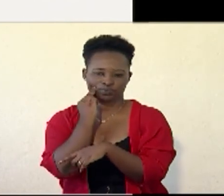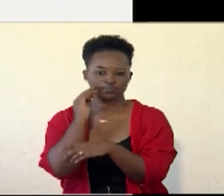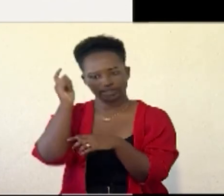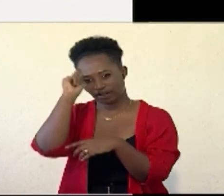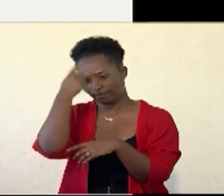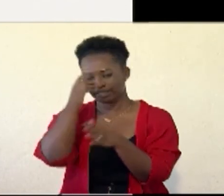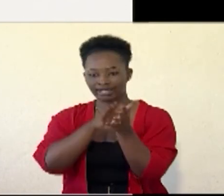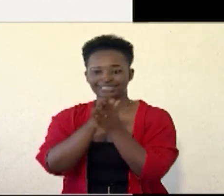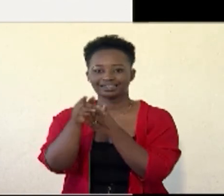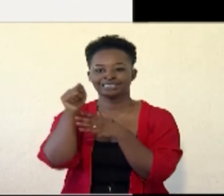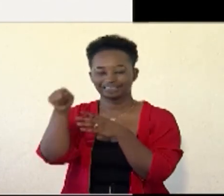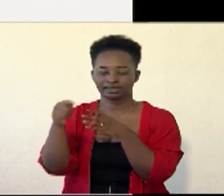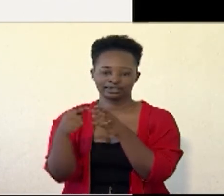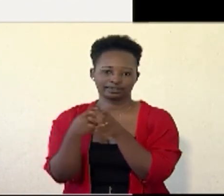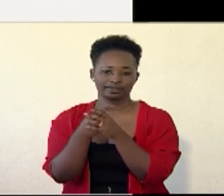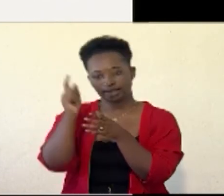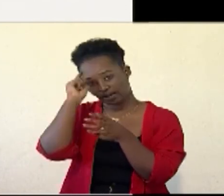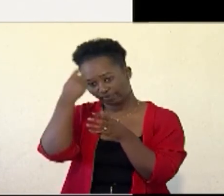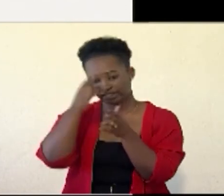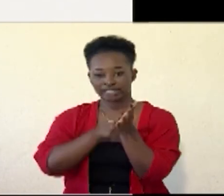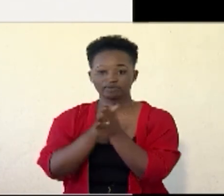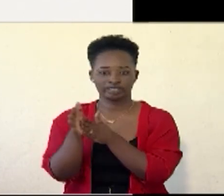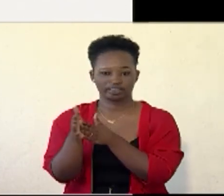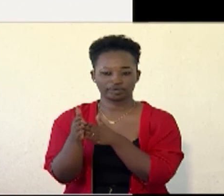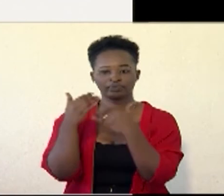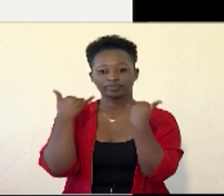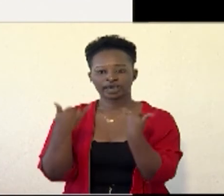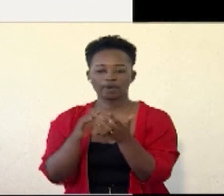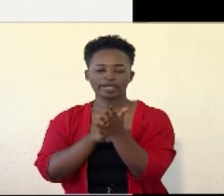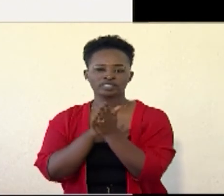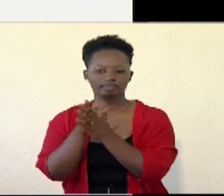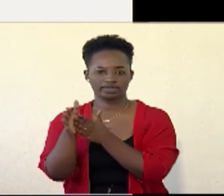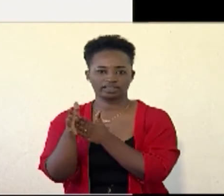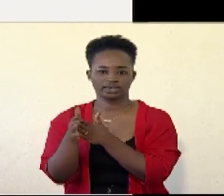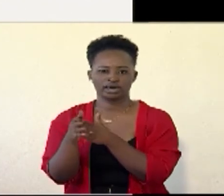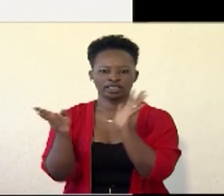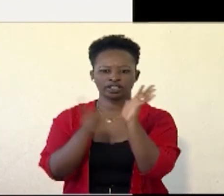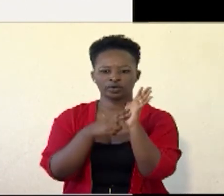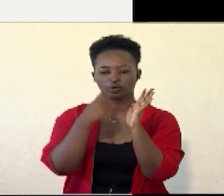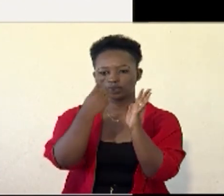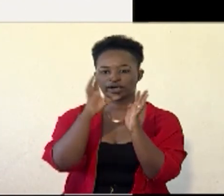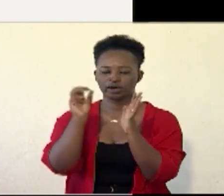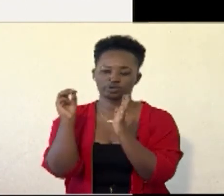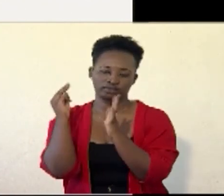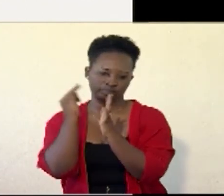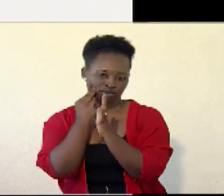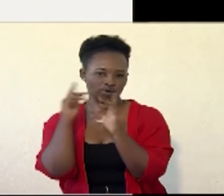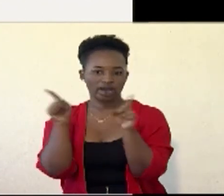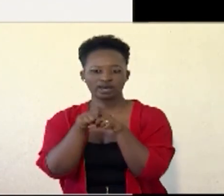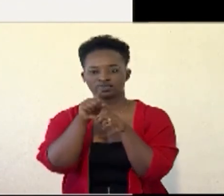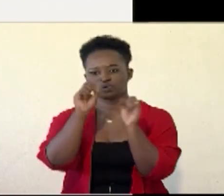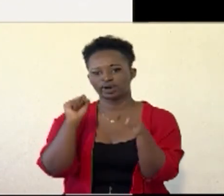expenditure, that is the government expenditure. Now, the expenditure is 100 million. As you can